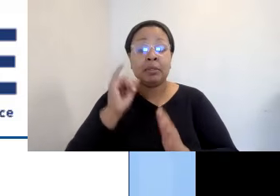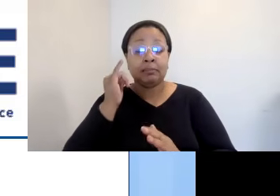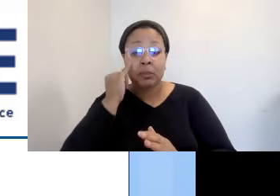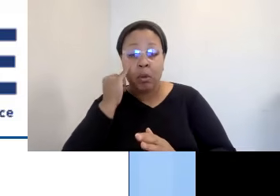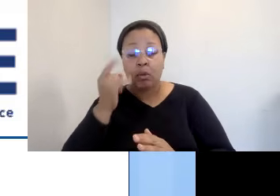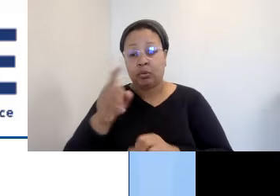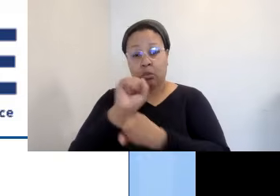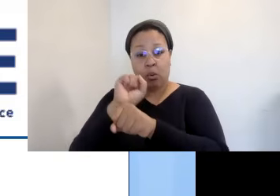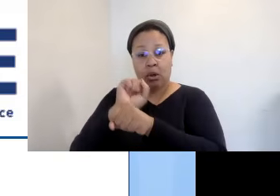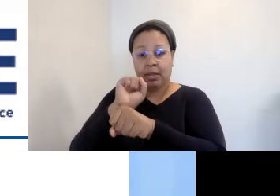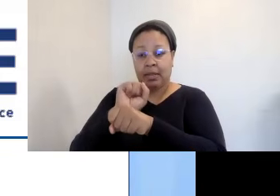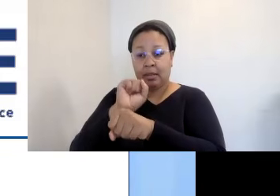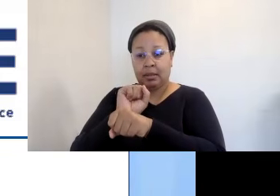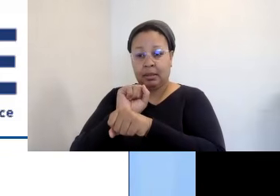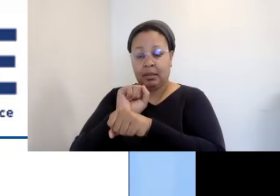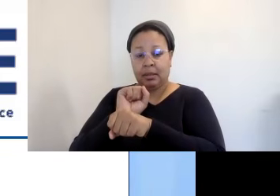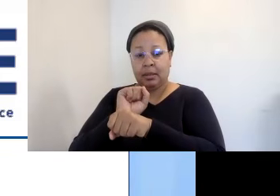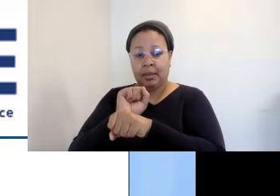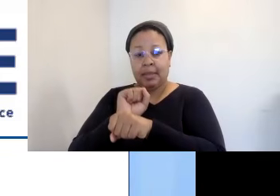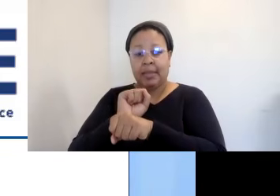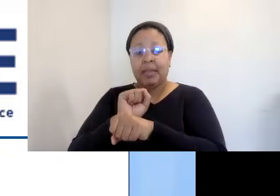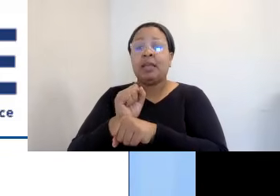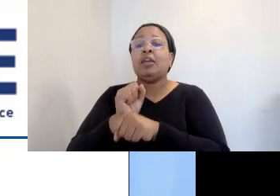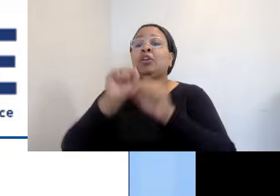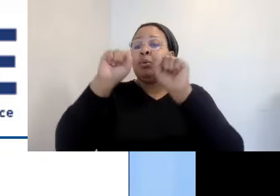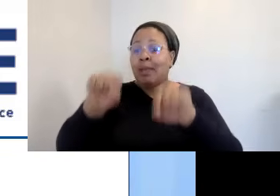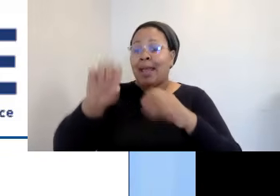contribute, can possibly contribute up to an additional